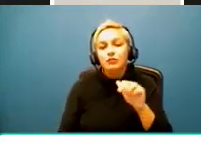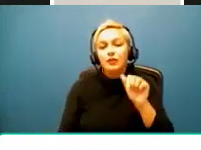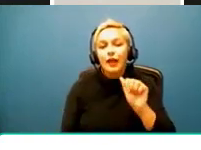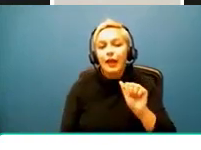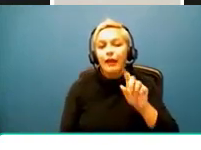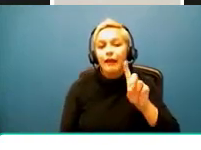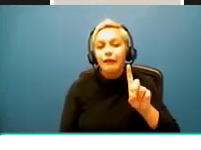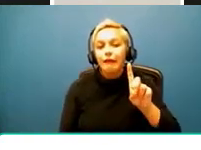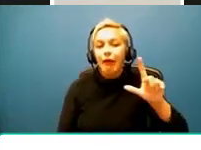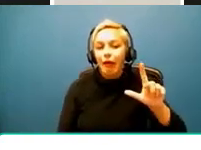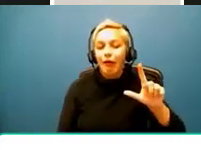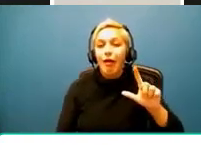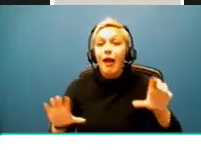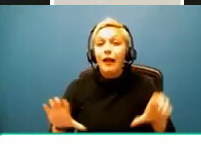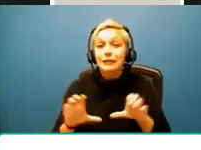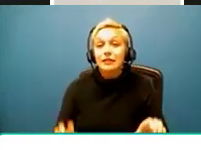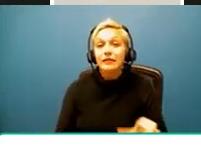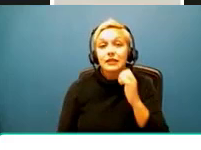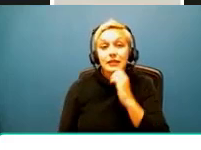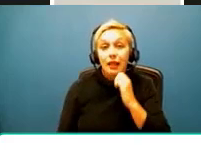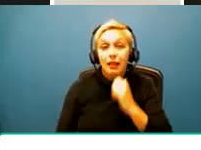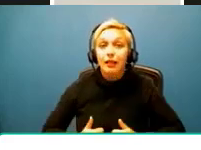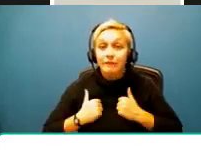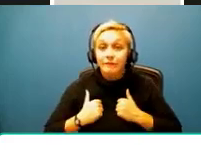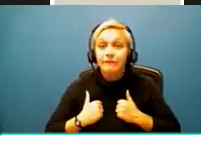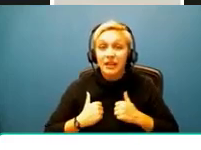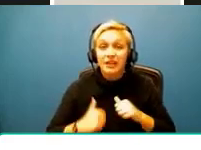other thing I forgot to